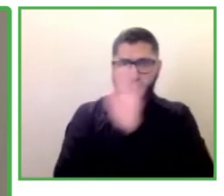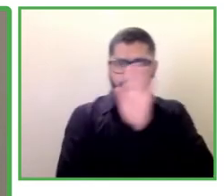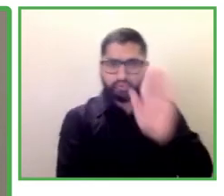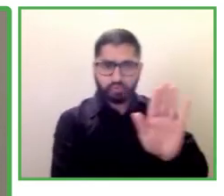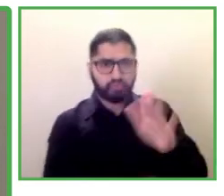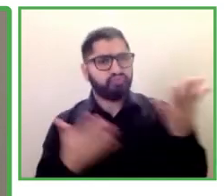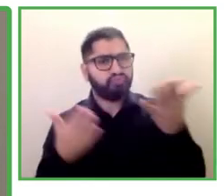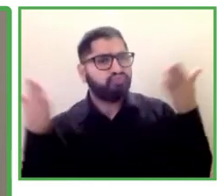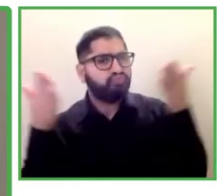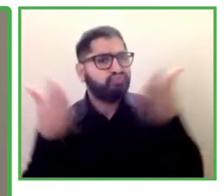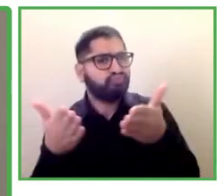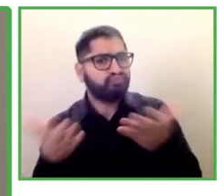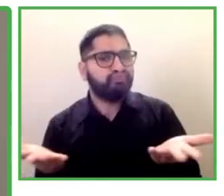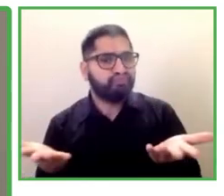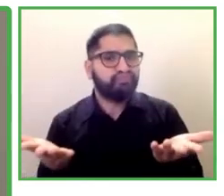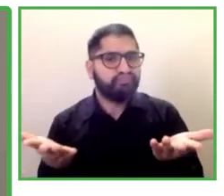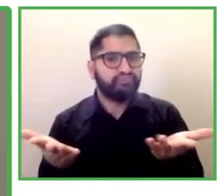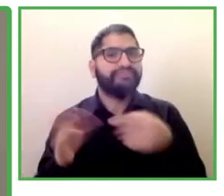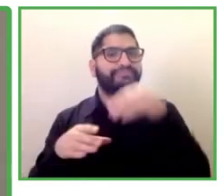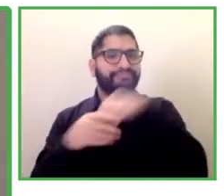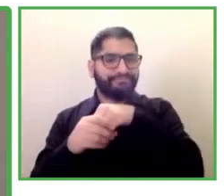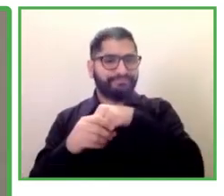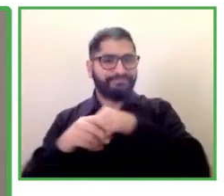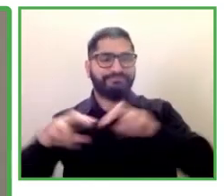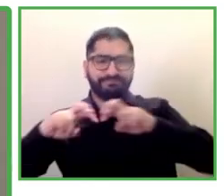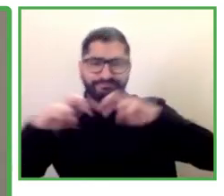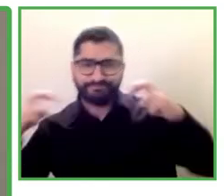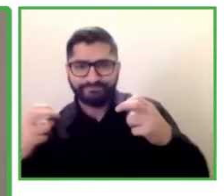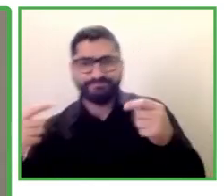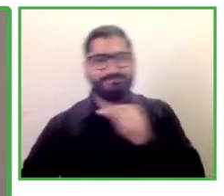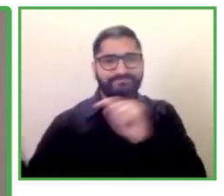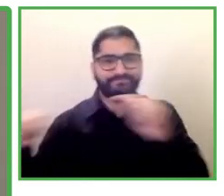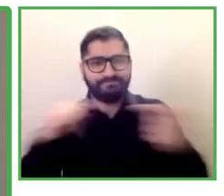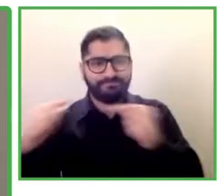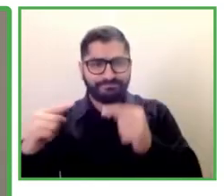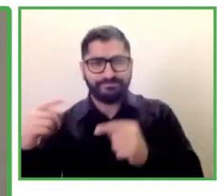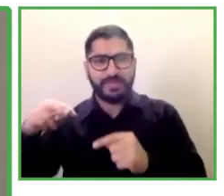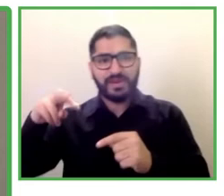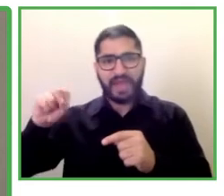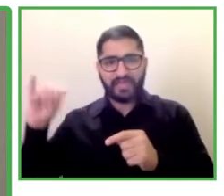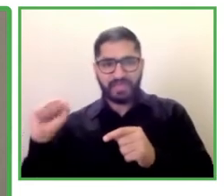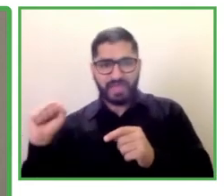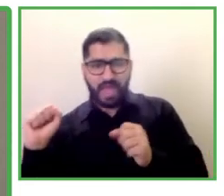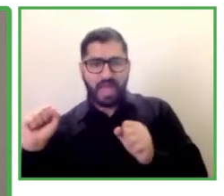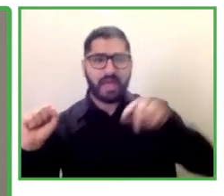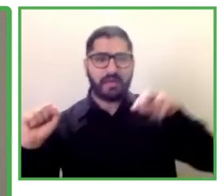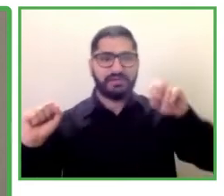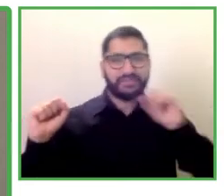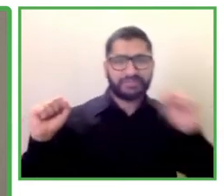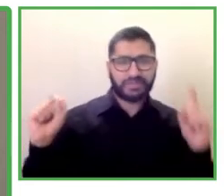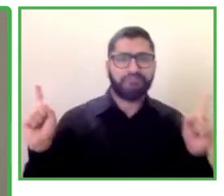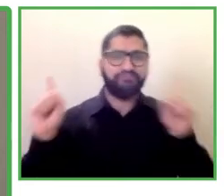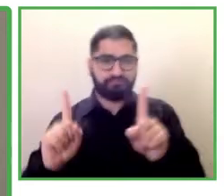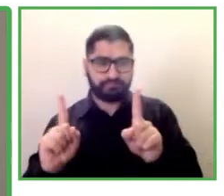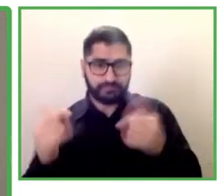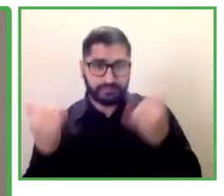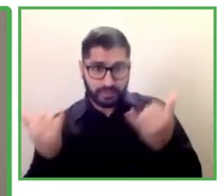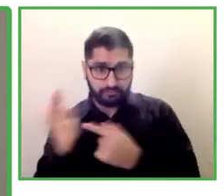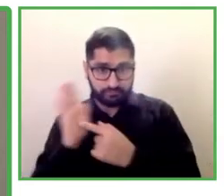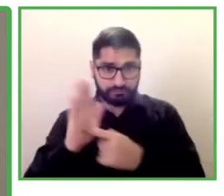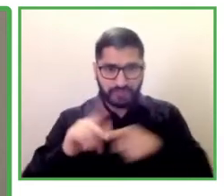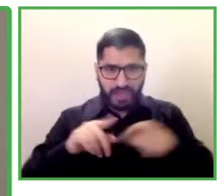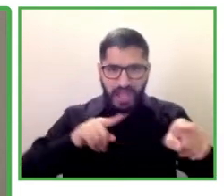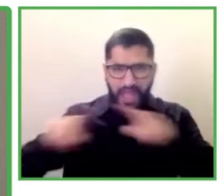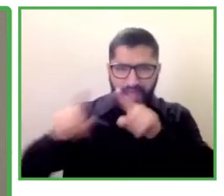in the next part of the session, Nadia Mossburg and Katia Albanese. Nadia is